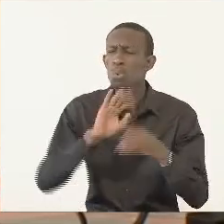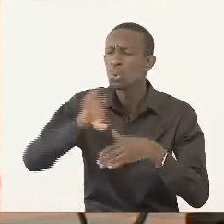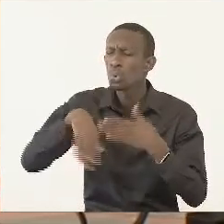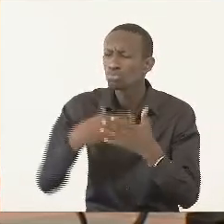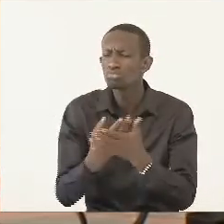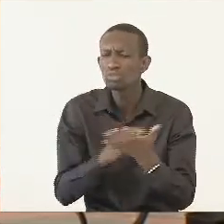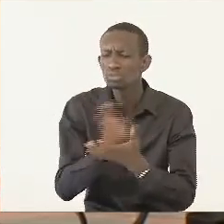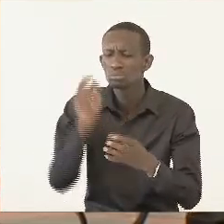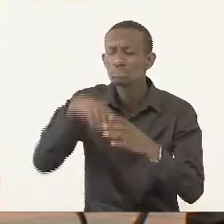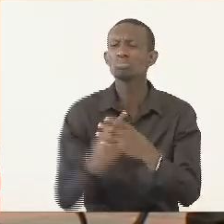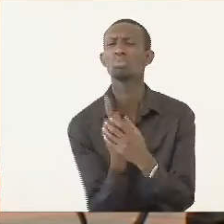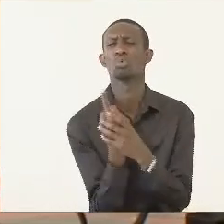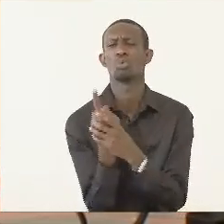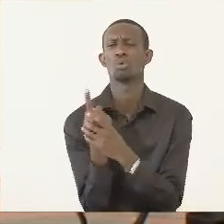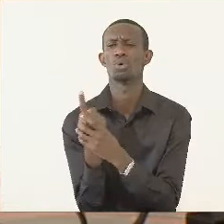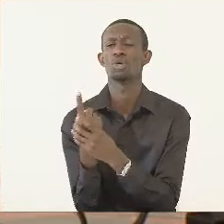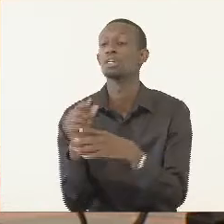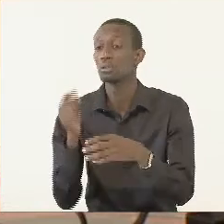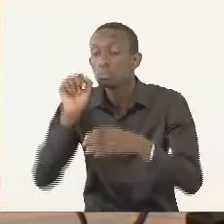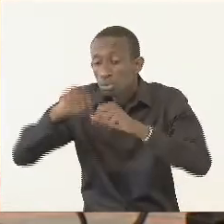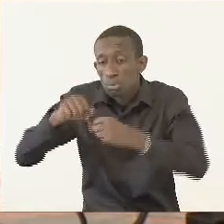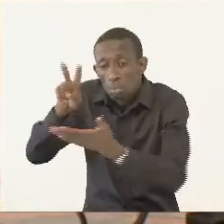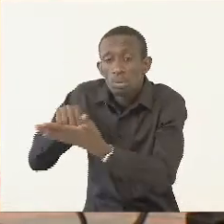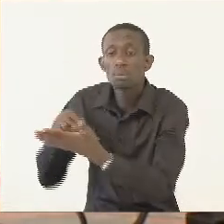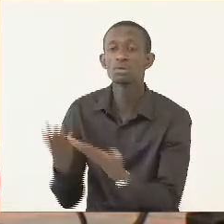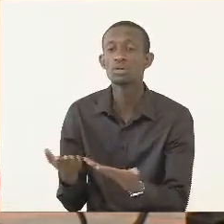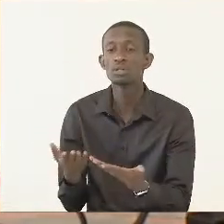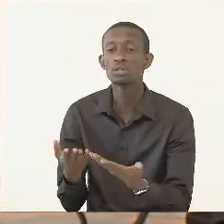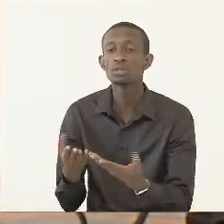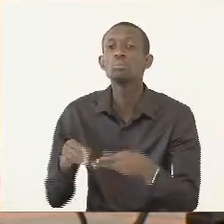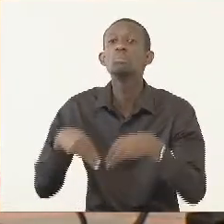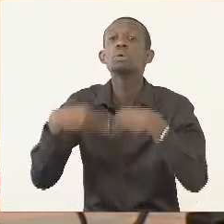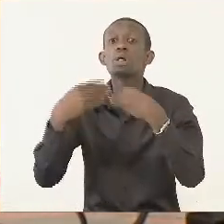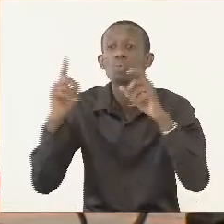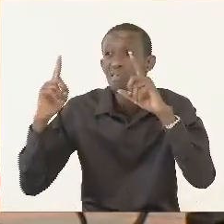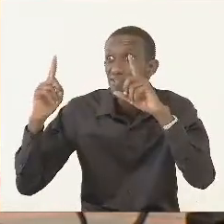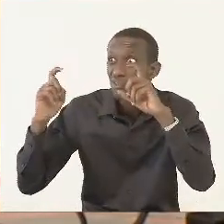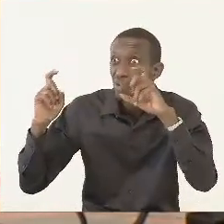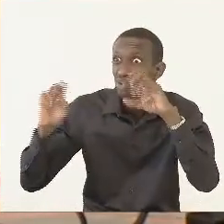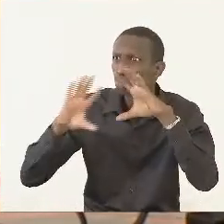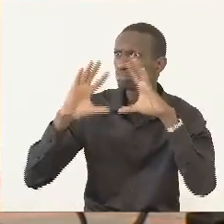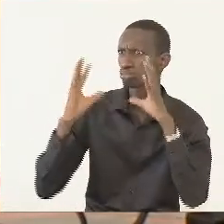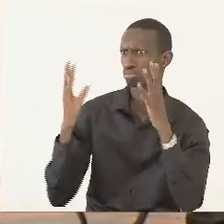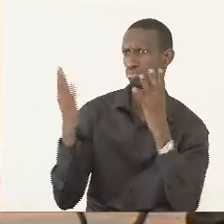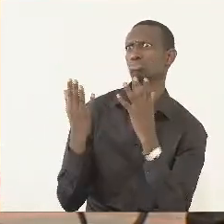component, at the same time readable, and gives the whole picture of what we just watched?